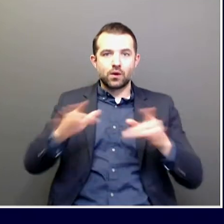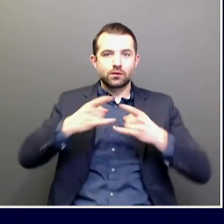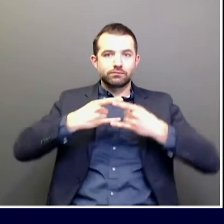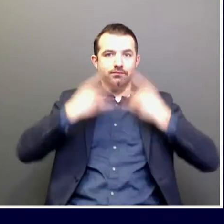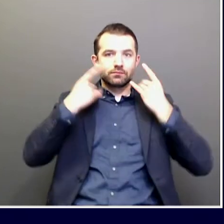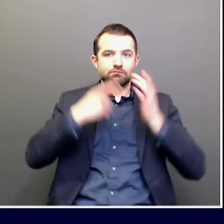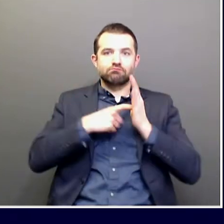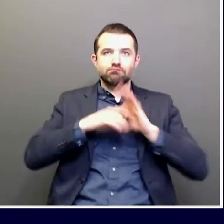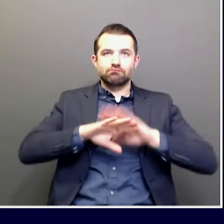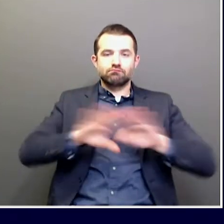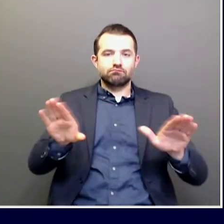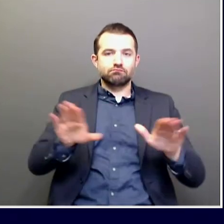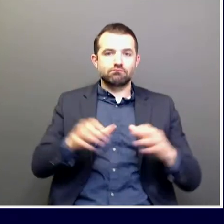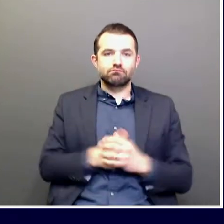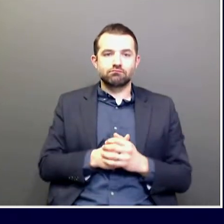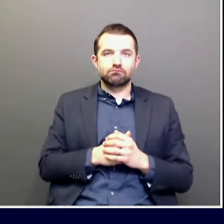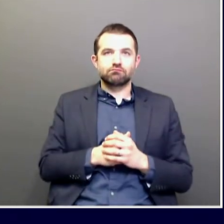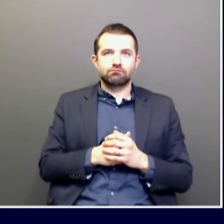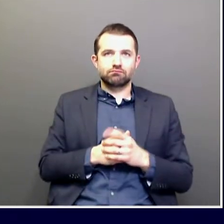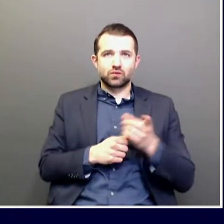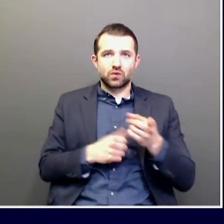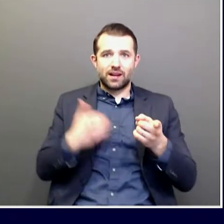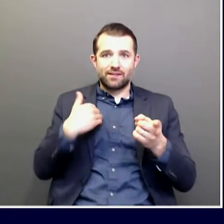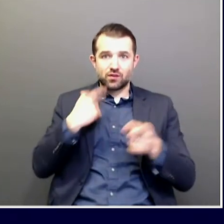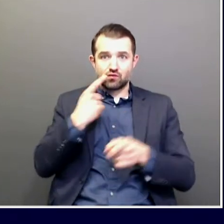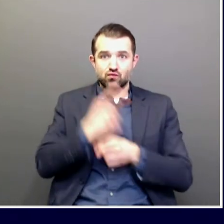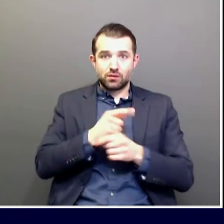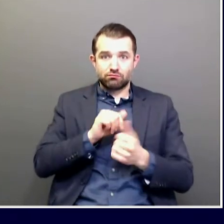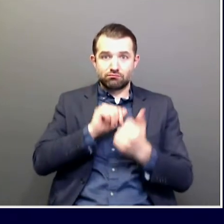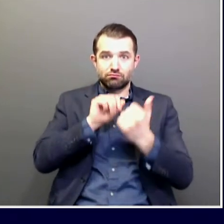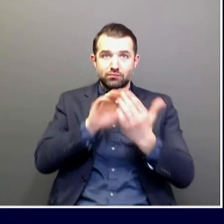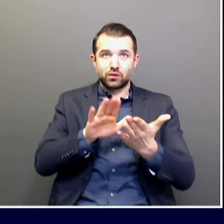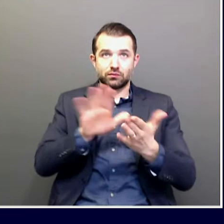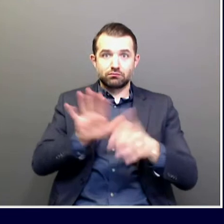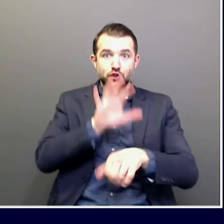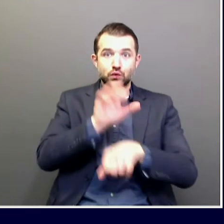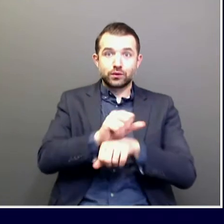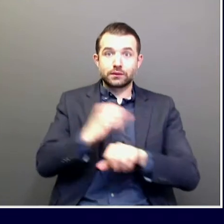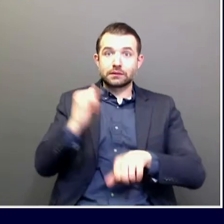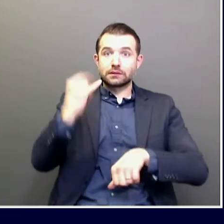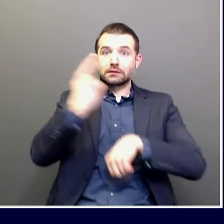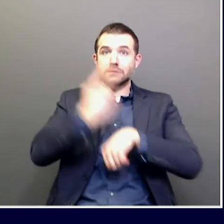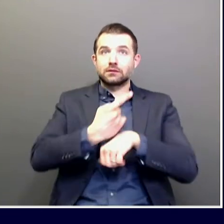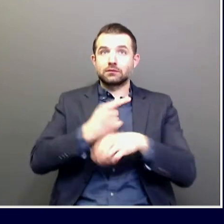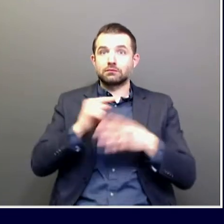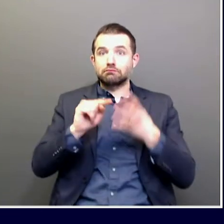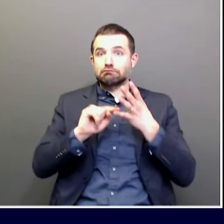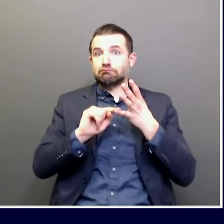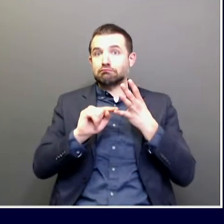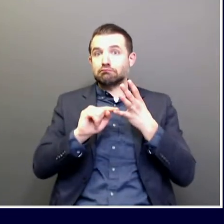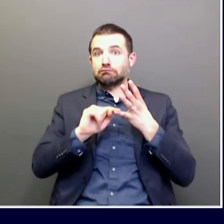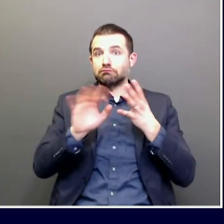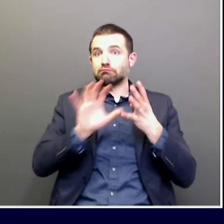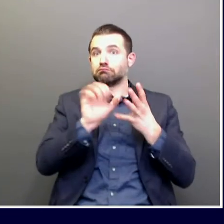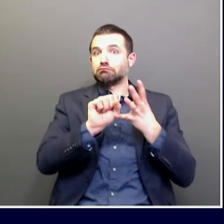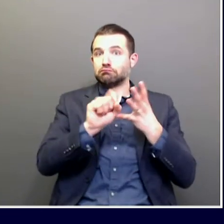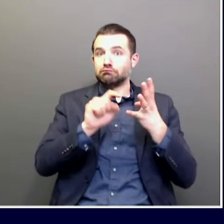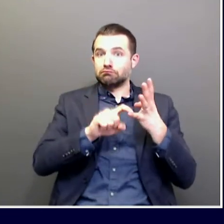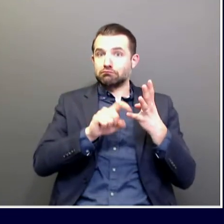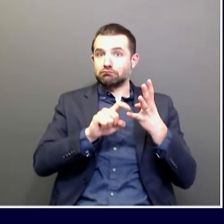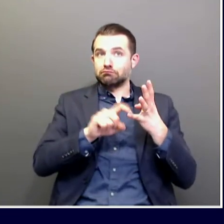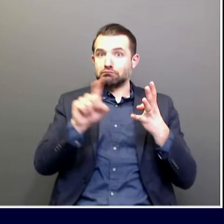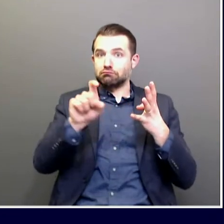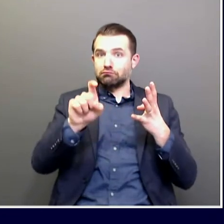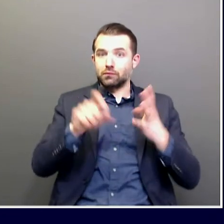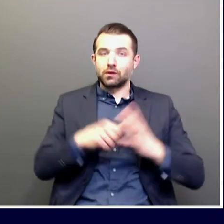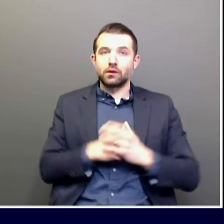this disclaimer in, but I just have to state it again. They're doing a different thing. They're putting a date on the calendar for when